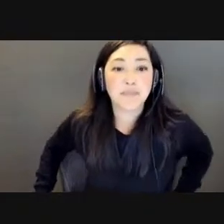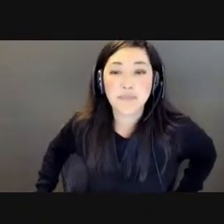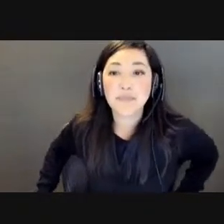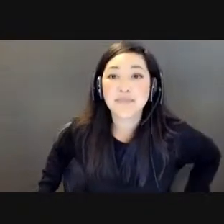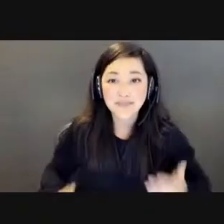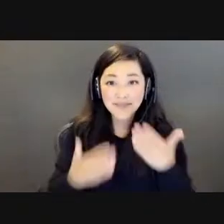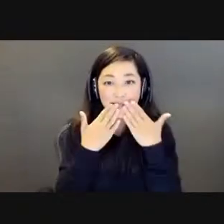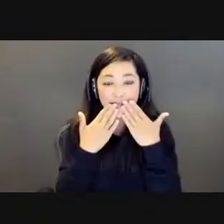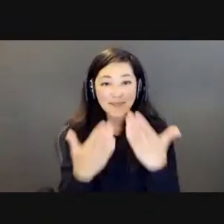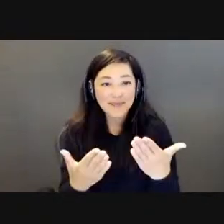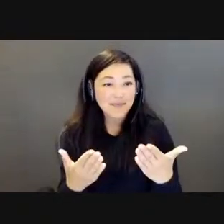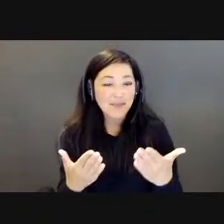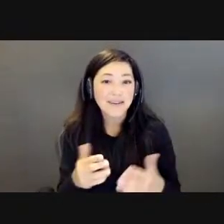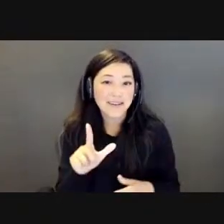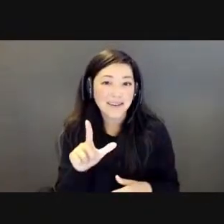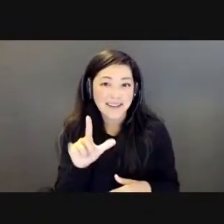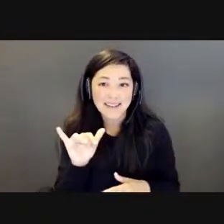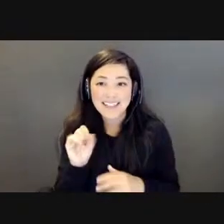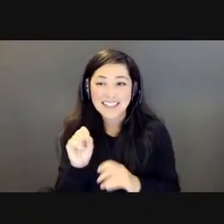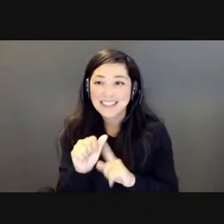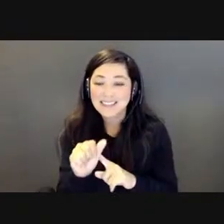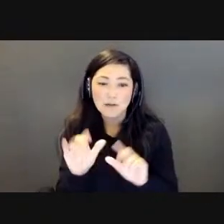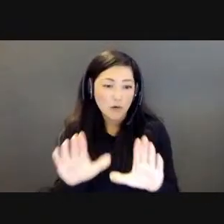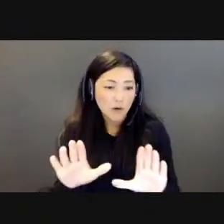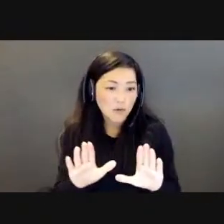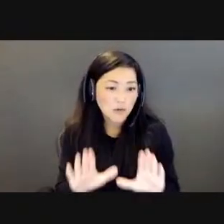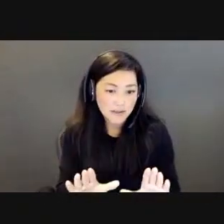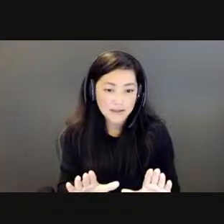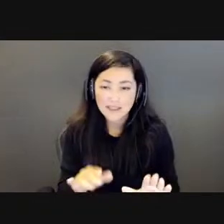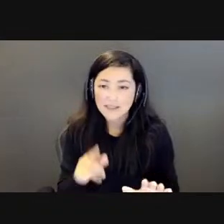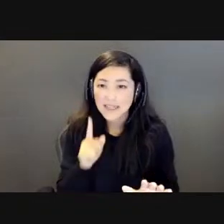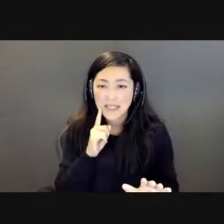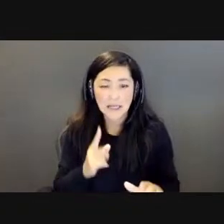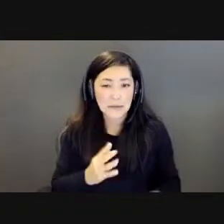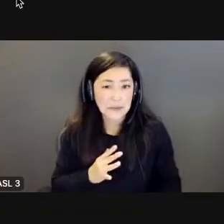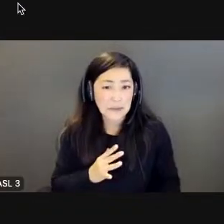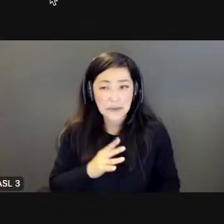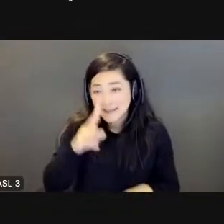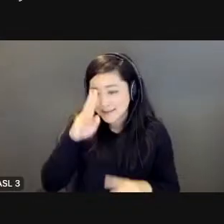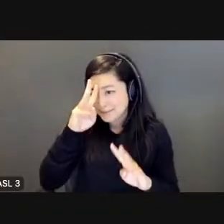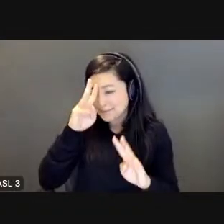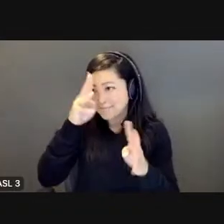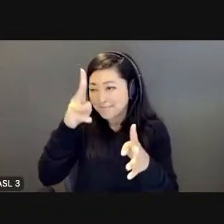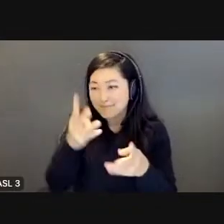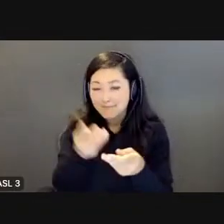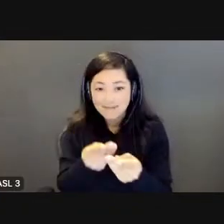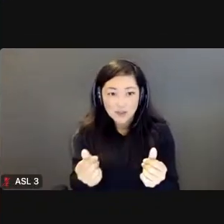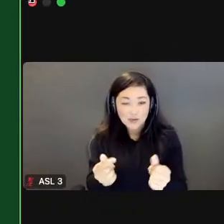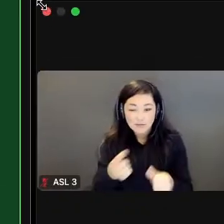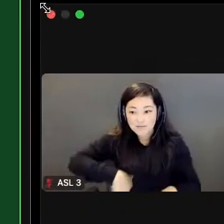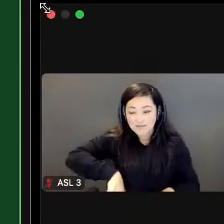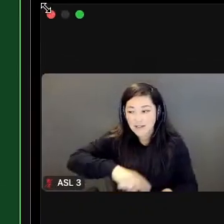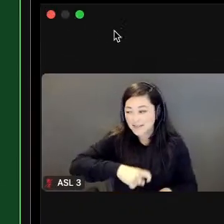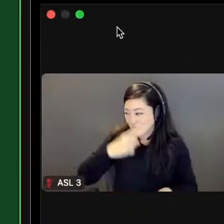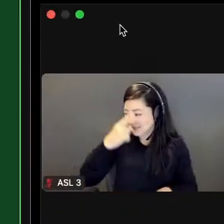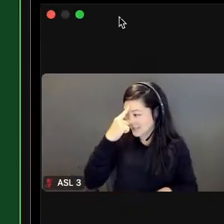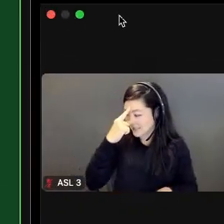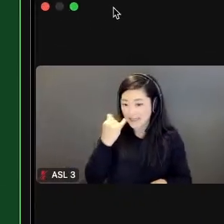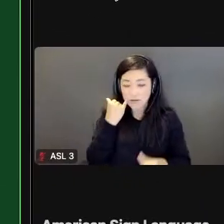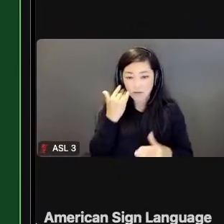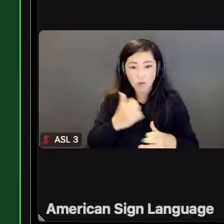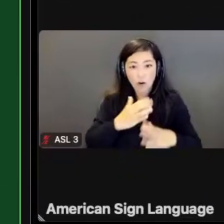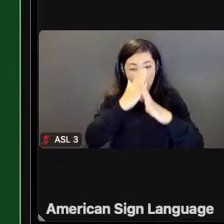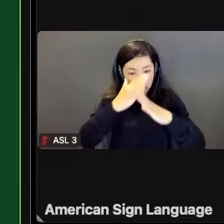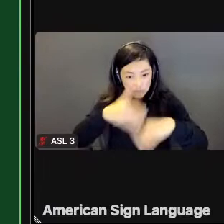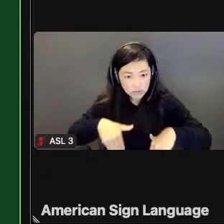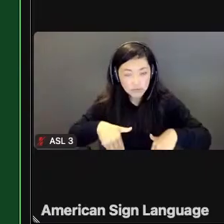Thank you, Lisa. That was wonderful. And I think it really speaks to the innovative solutions we have to come up with to overcome barriers. We